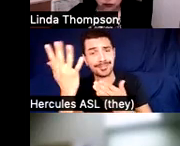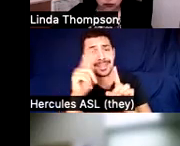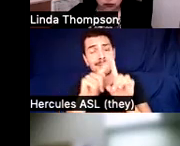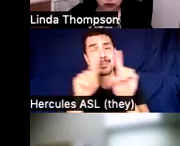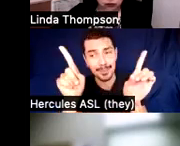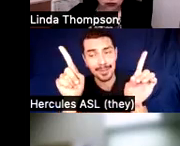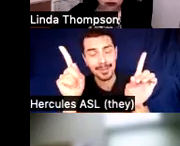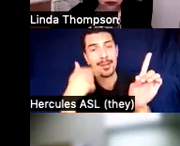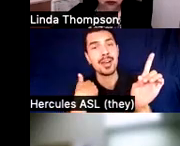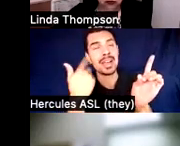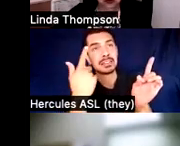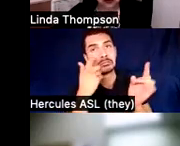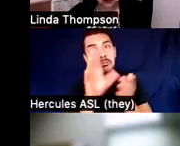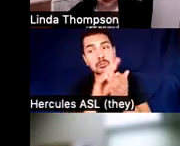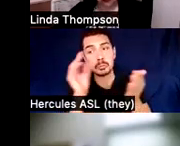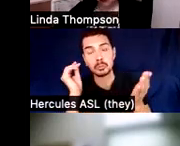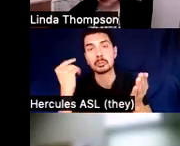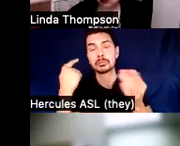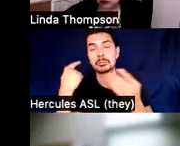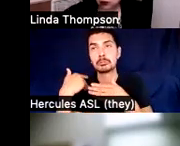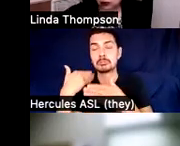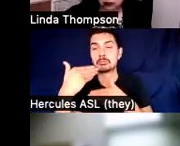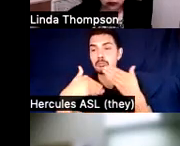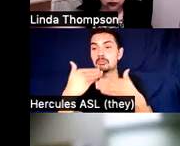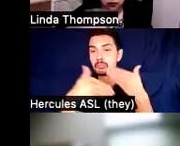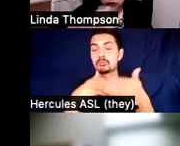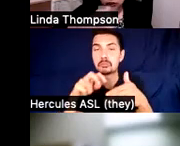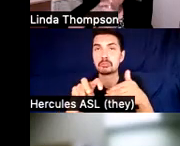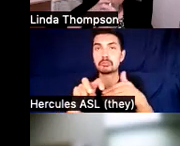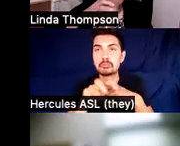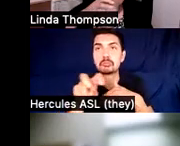just have learned along the way that they're